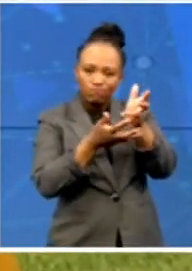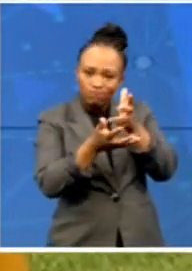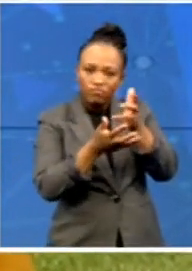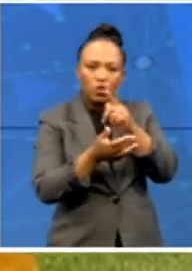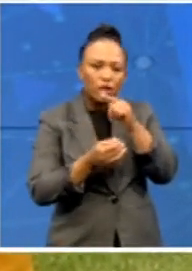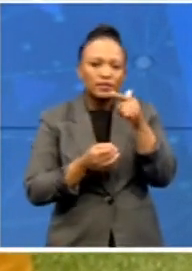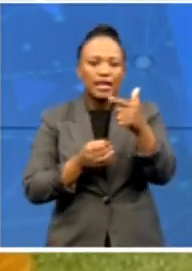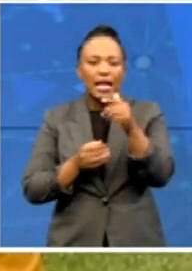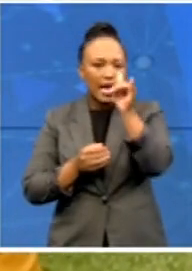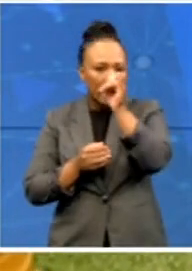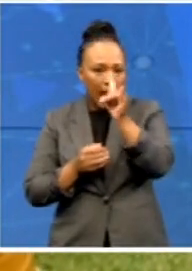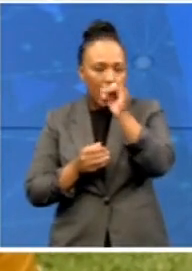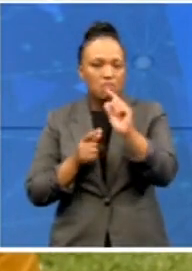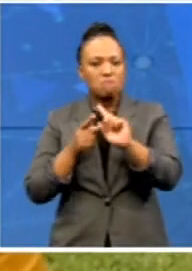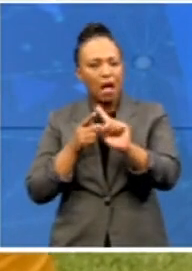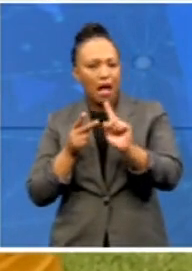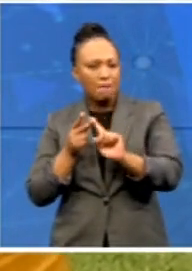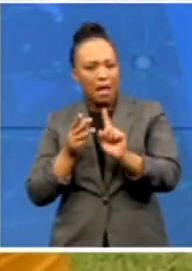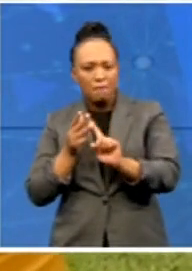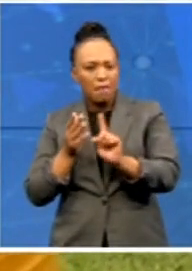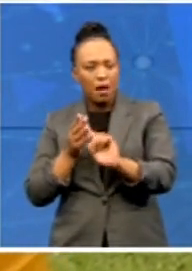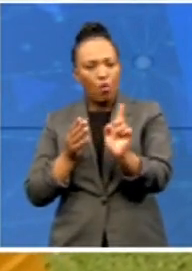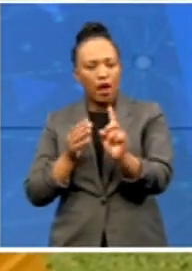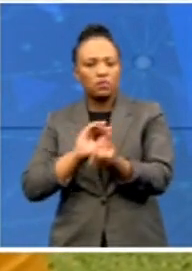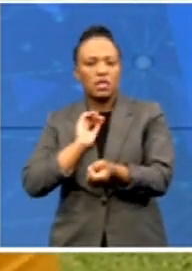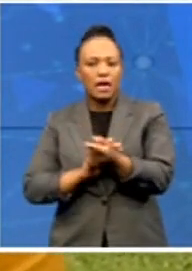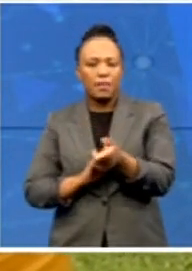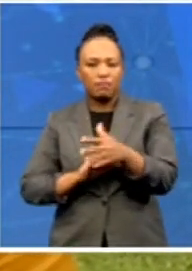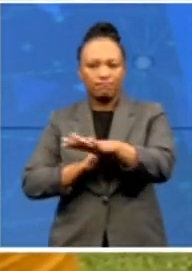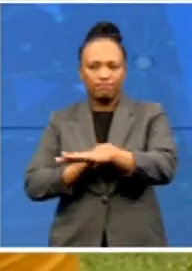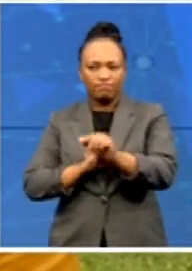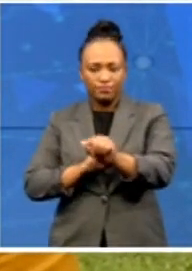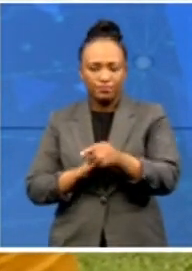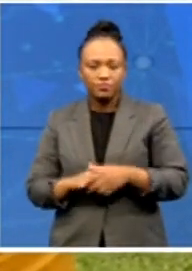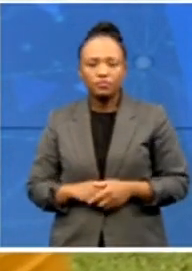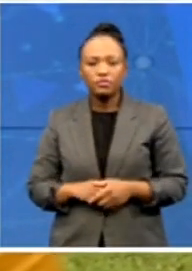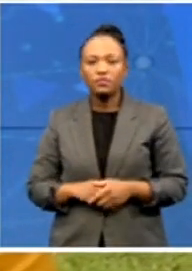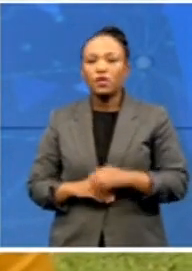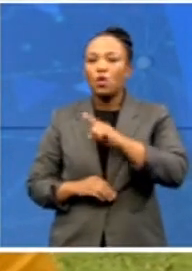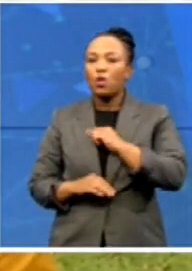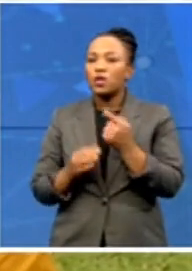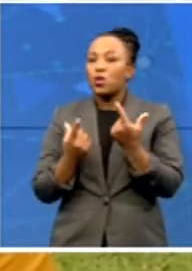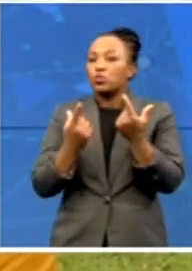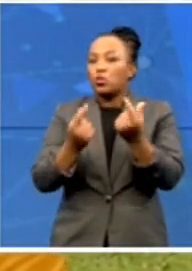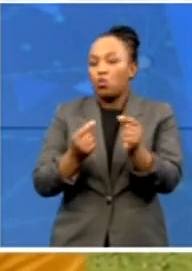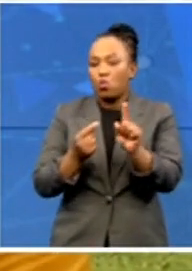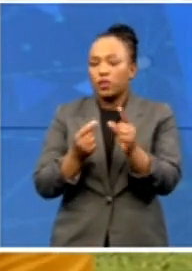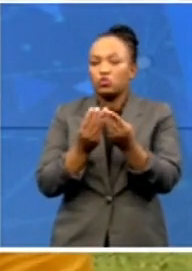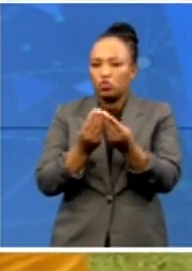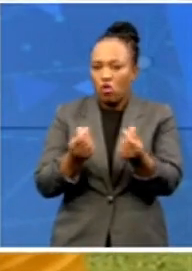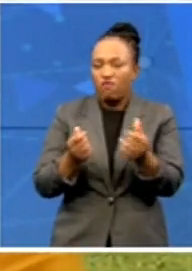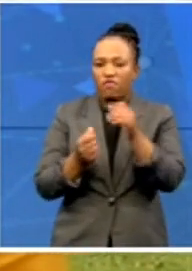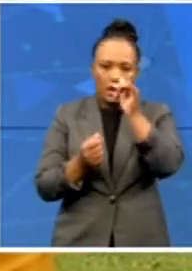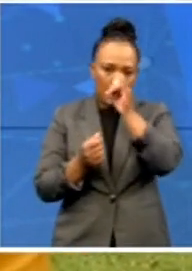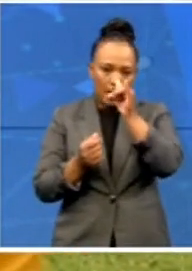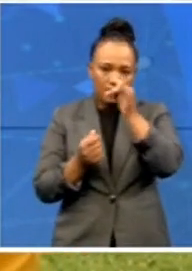area and what they actually need to do to actually address the kind of crimes that actually occur in